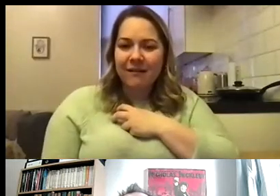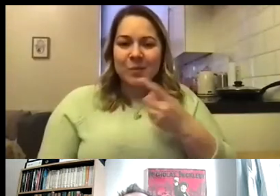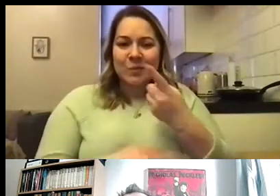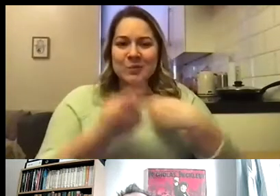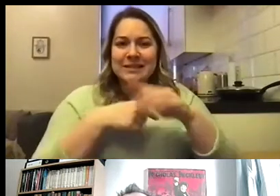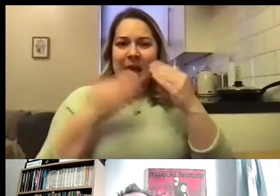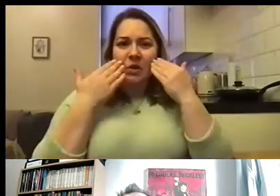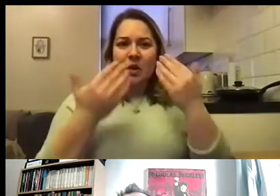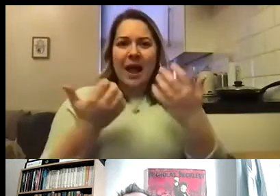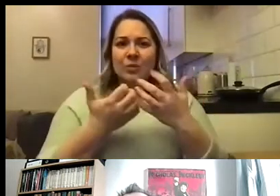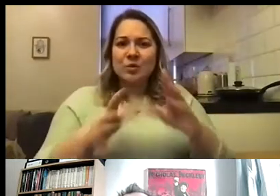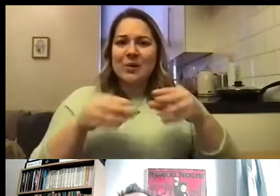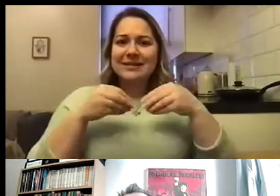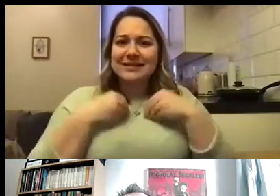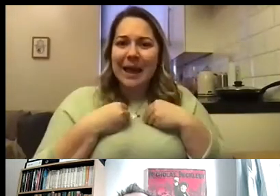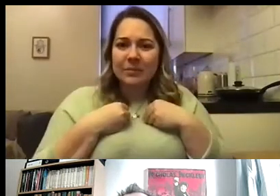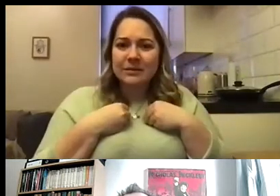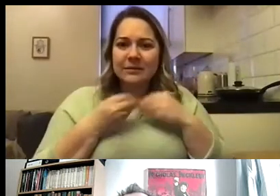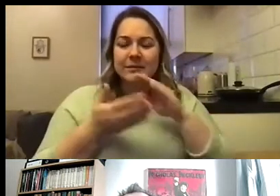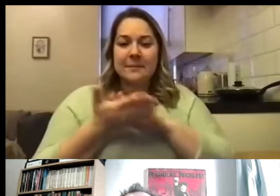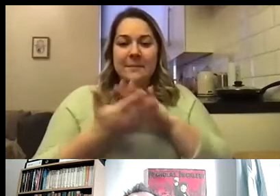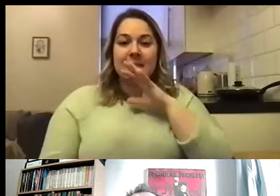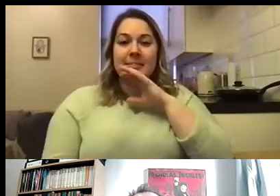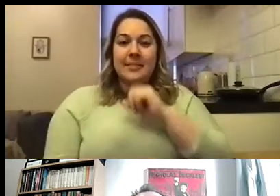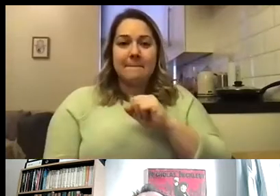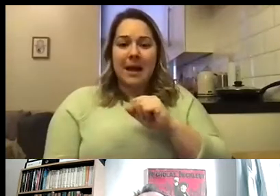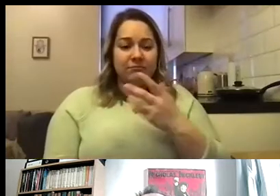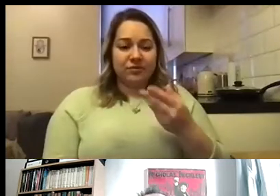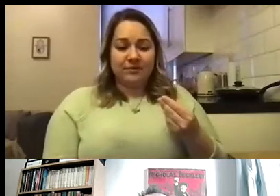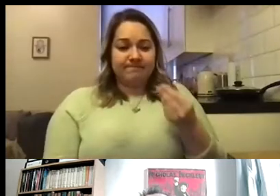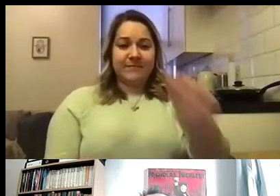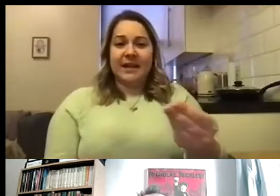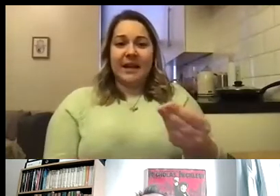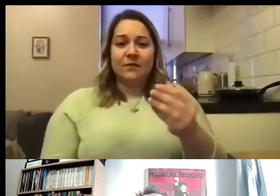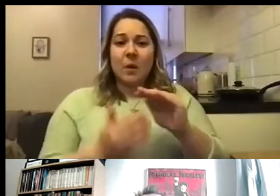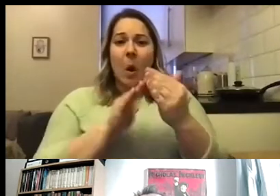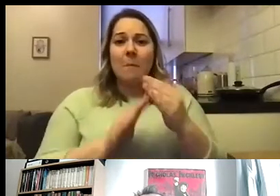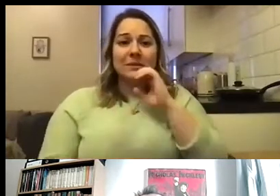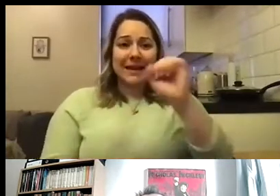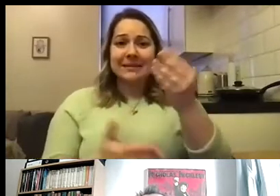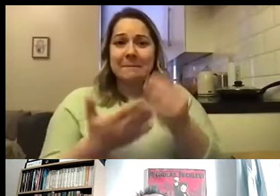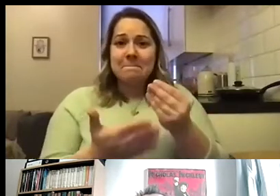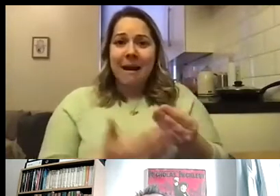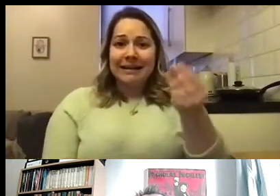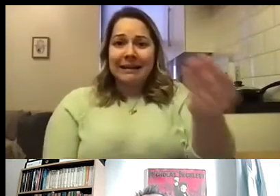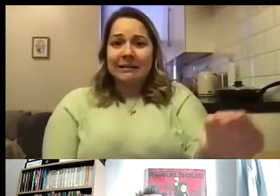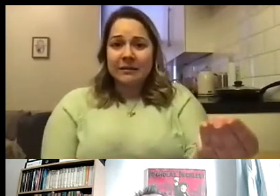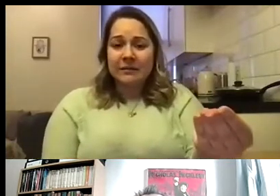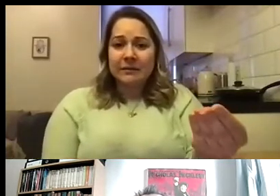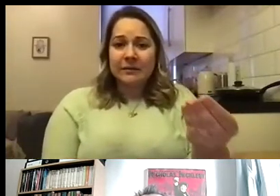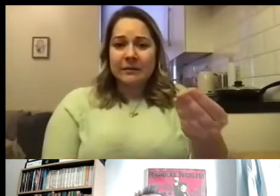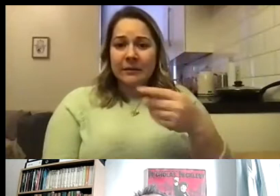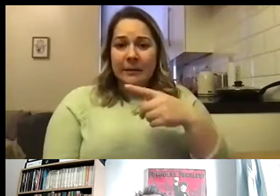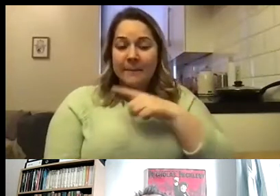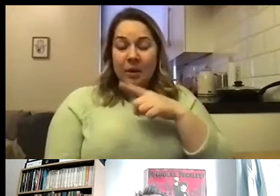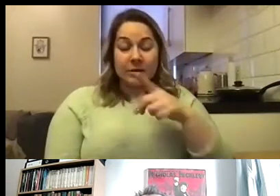So the man sort of just ends up giving this man his wallet, this homeless man he meets on the train, because he is sort of so incapacitated.